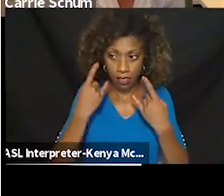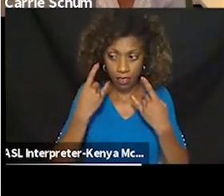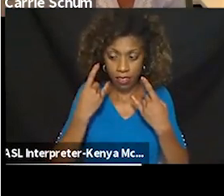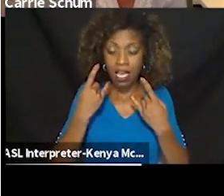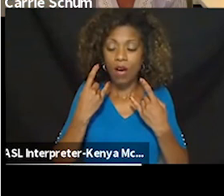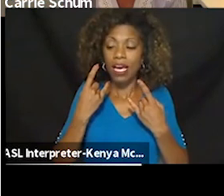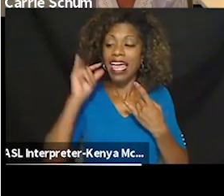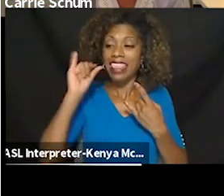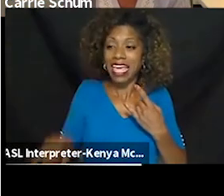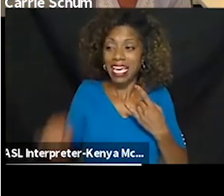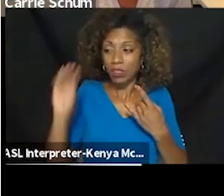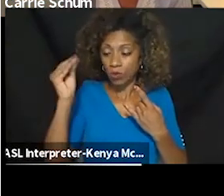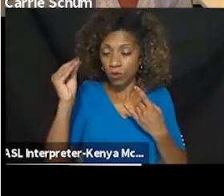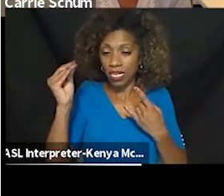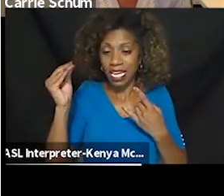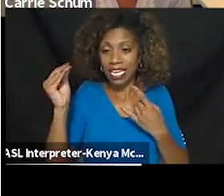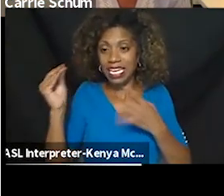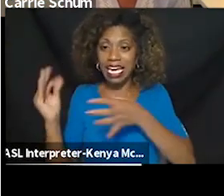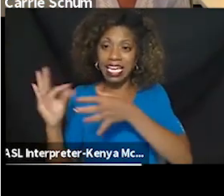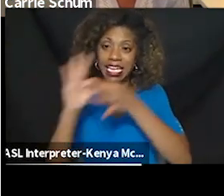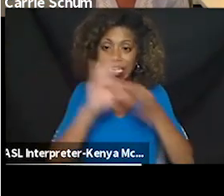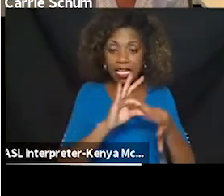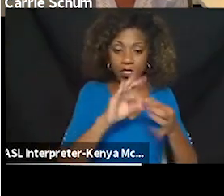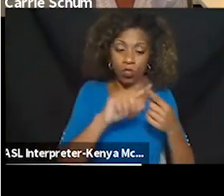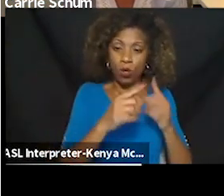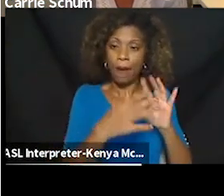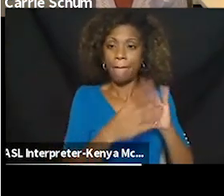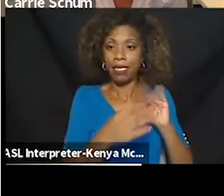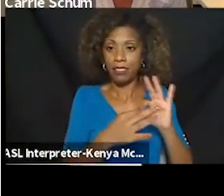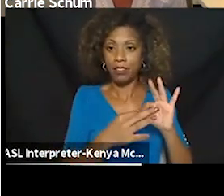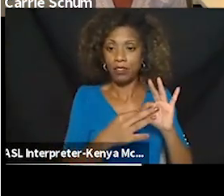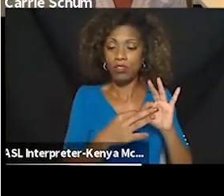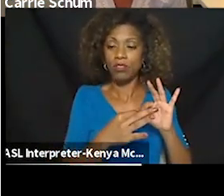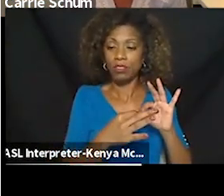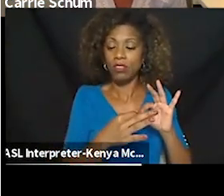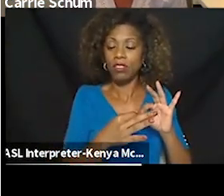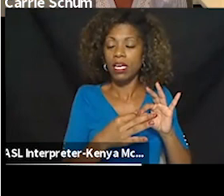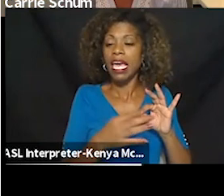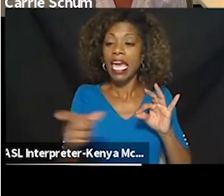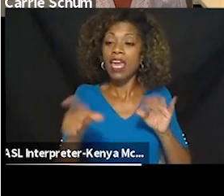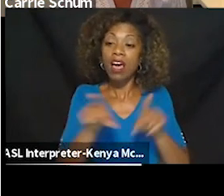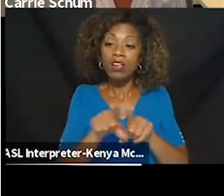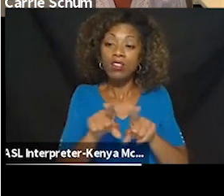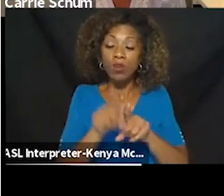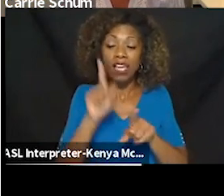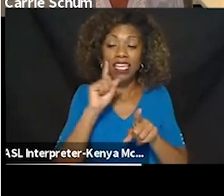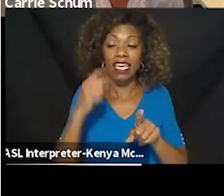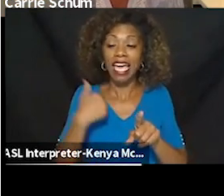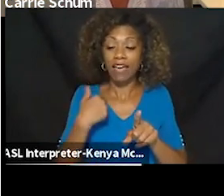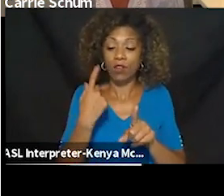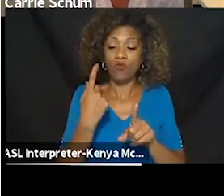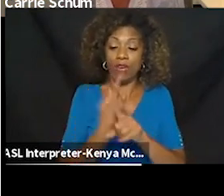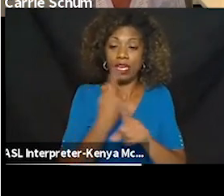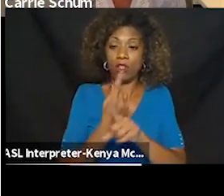is a tool I can use. So I think that was a big part of it. And having these regular check-ins of asking the same set of